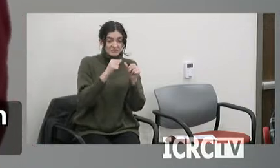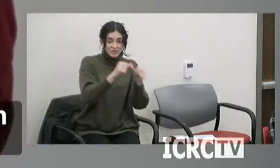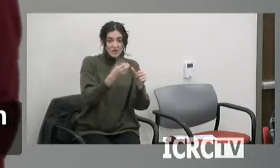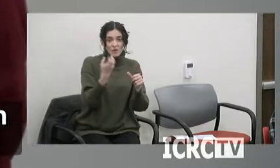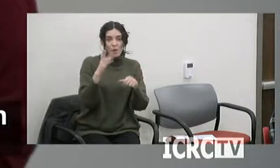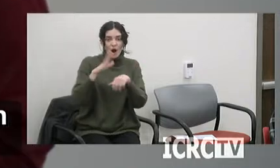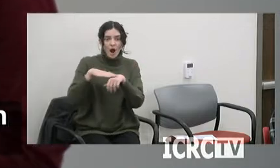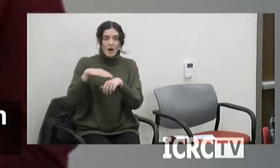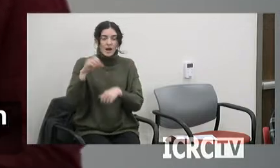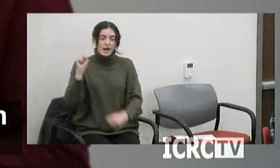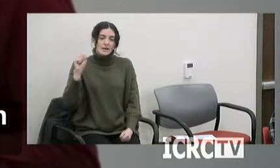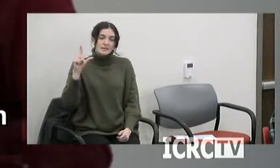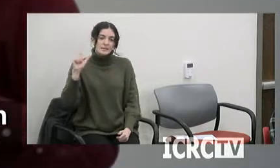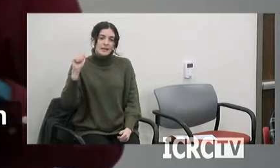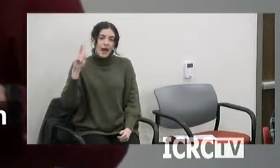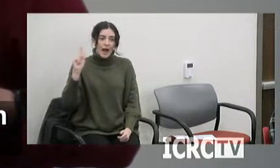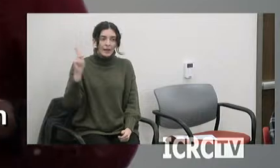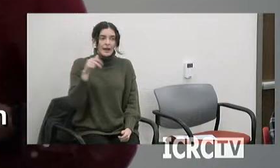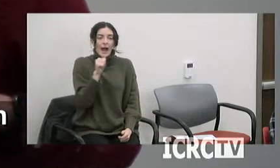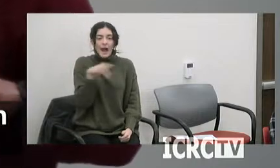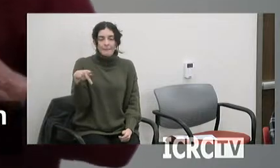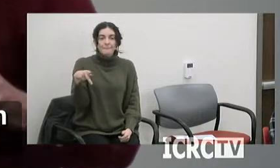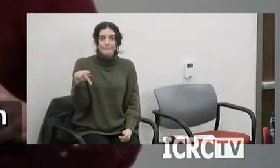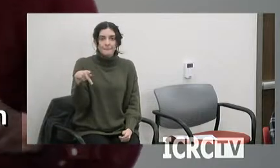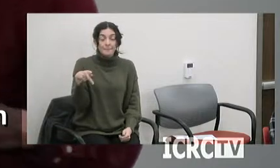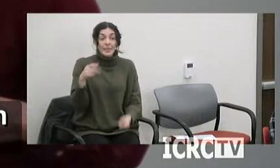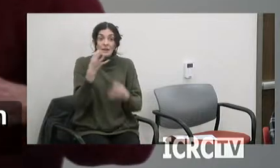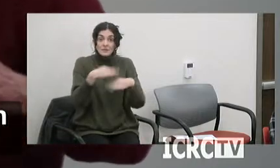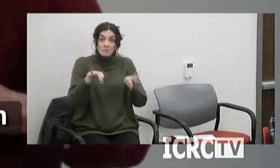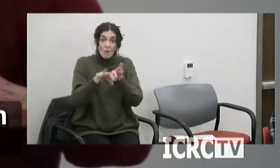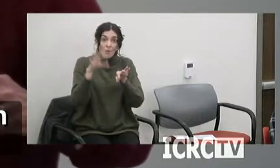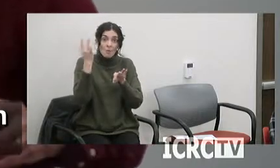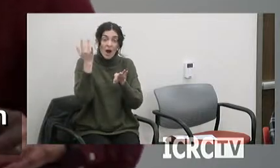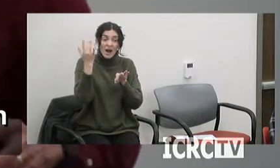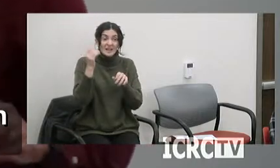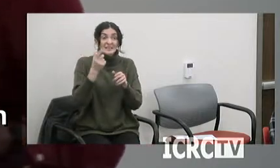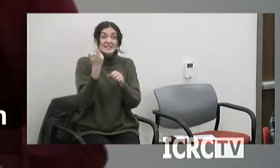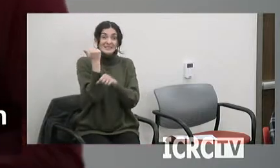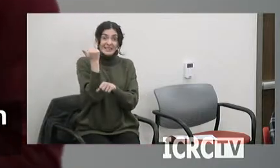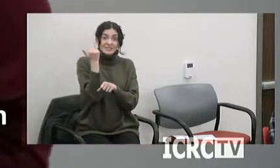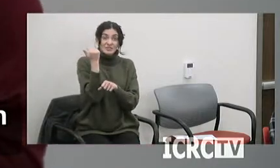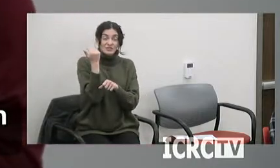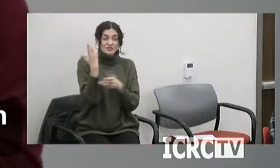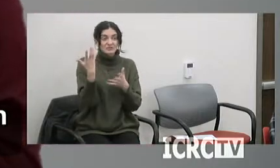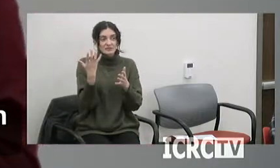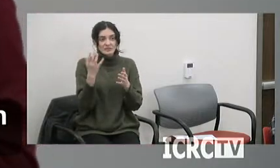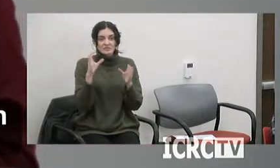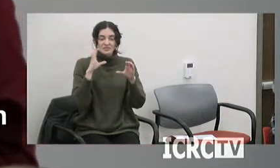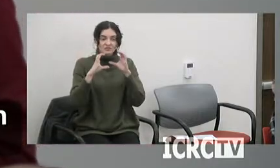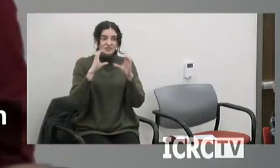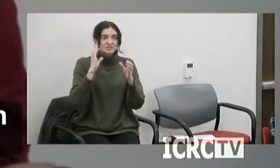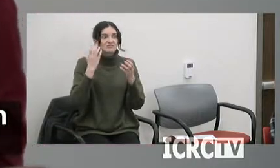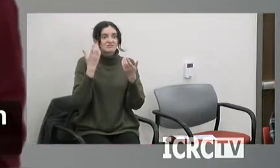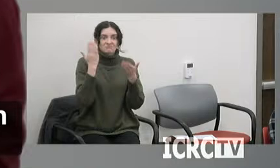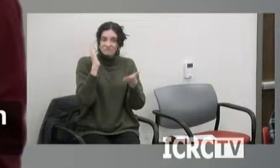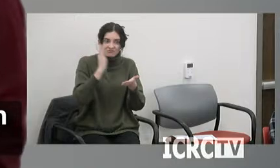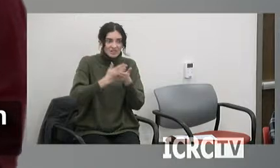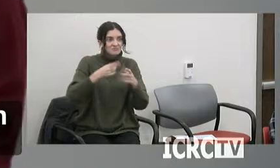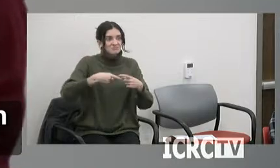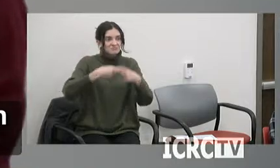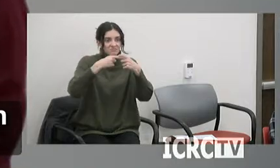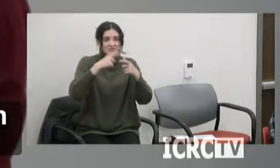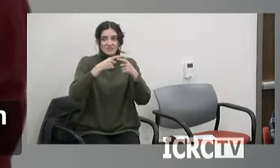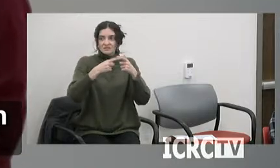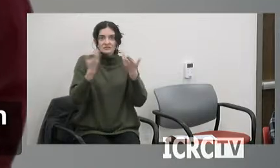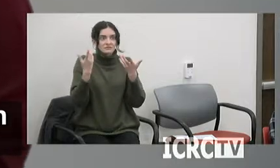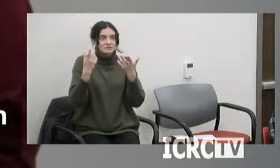was important because this is one of the things that last year pulled us off track and made us less effective. Then the groups met to work